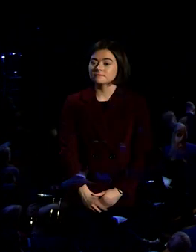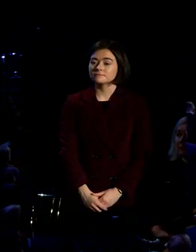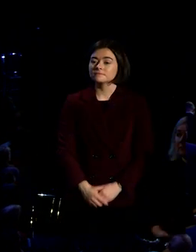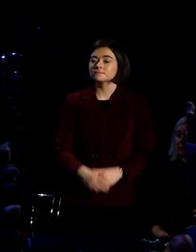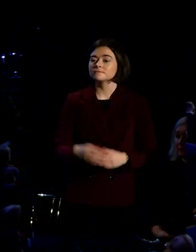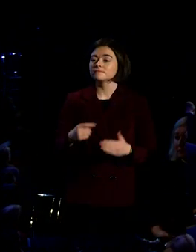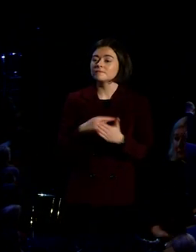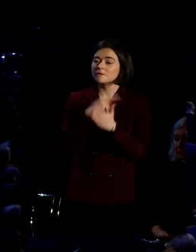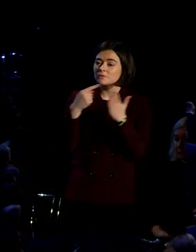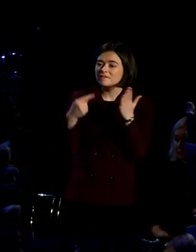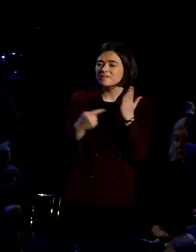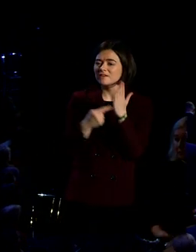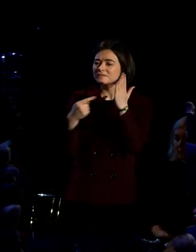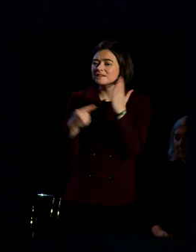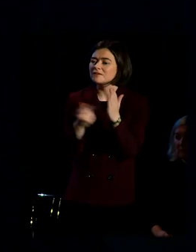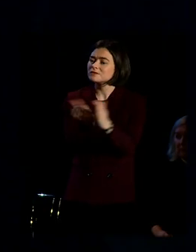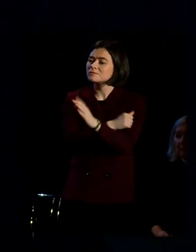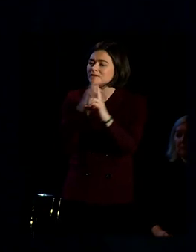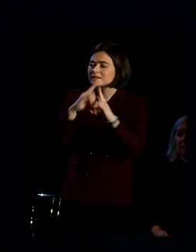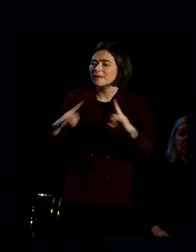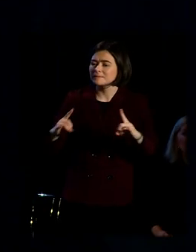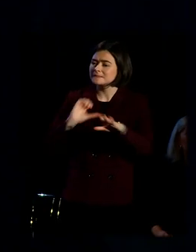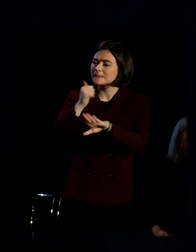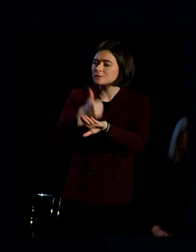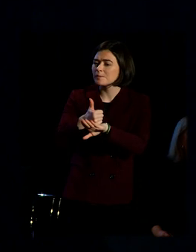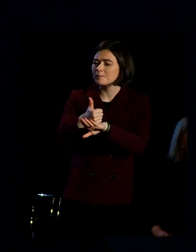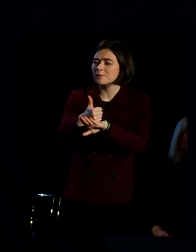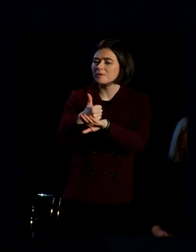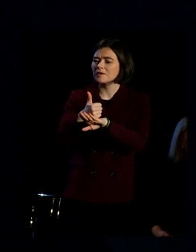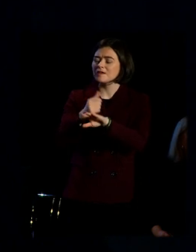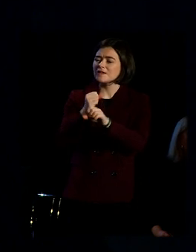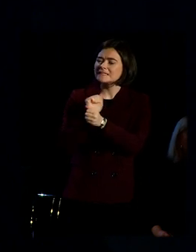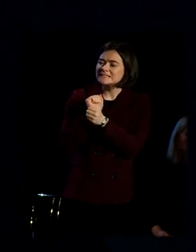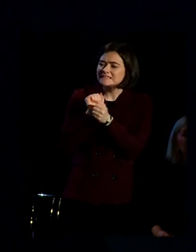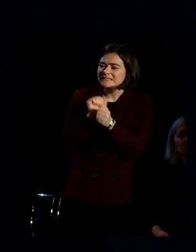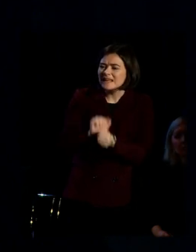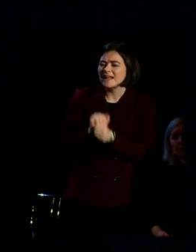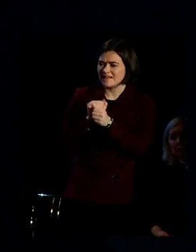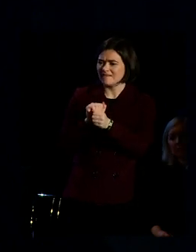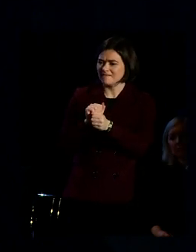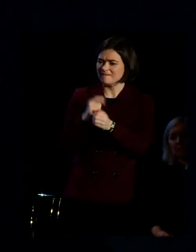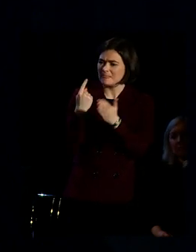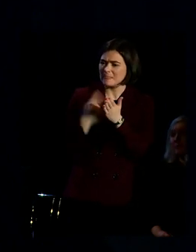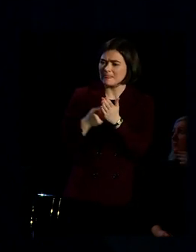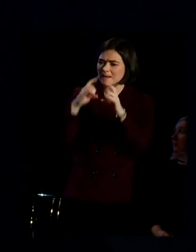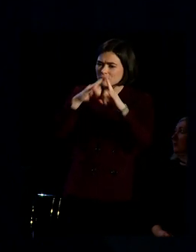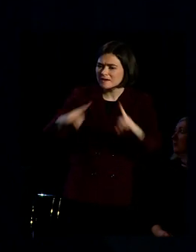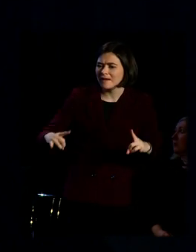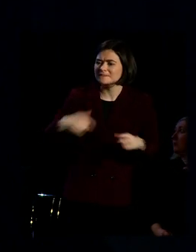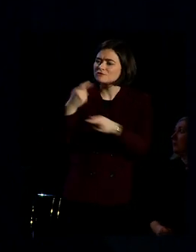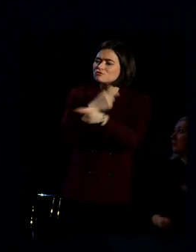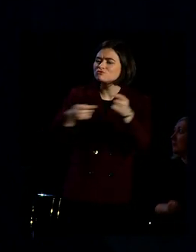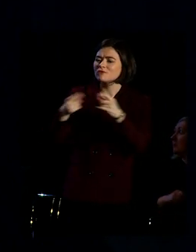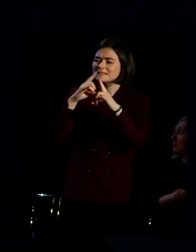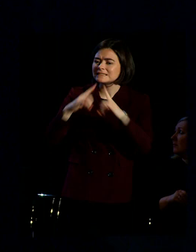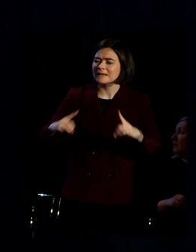There were thousands of concentration camps, slave labor camps and transit camps throughout the territories